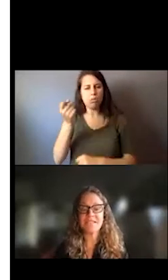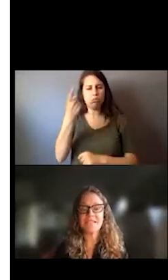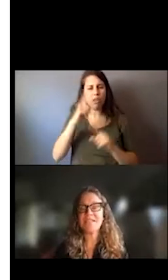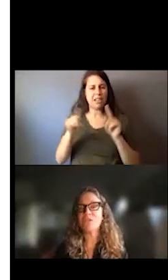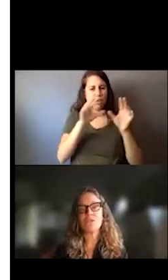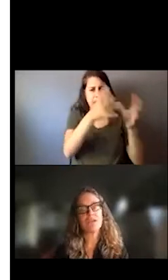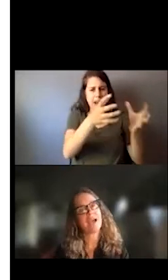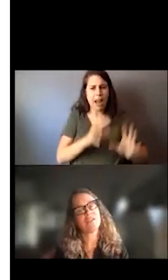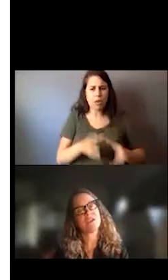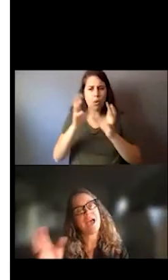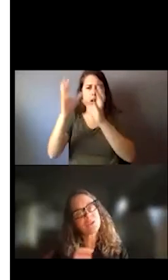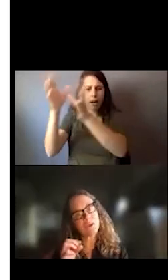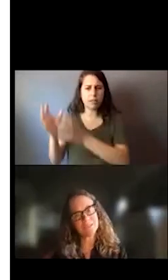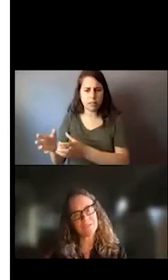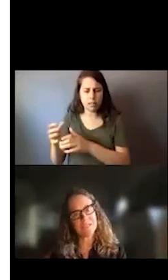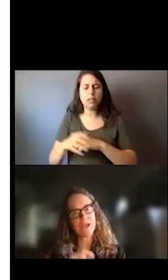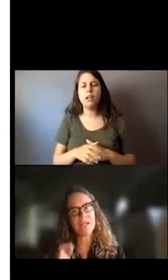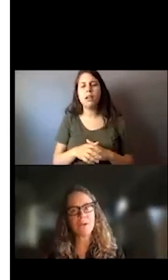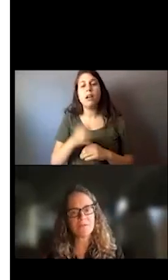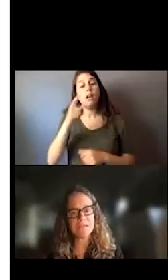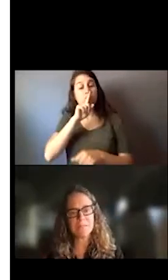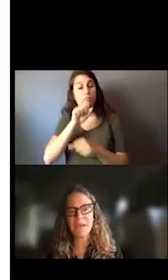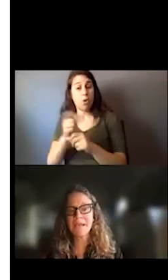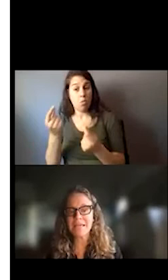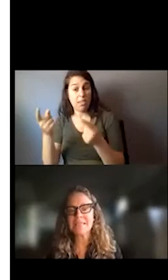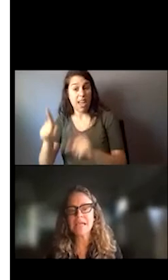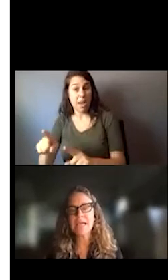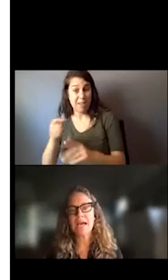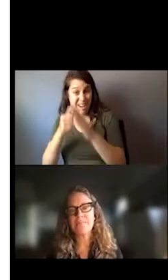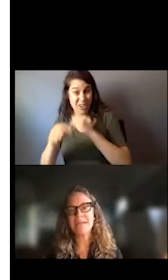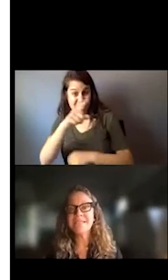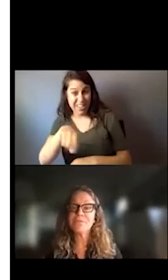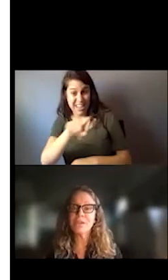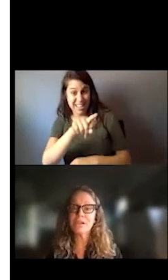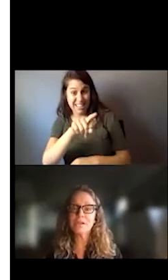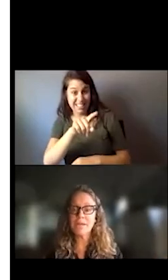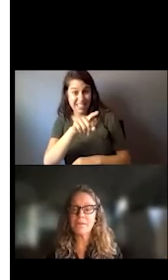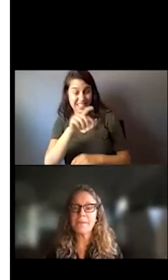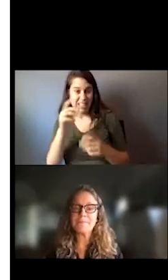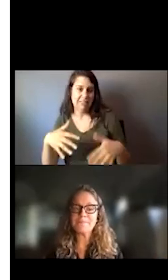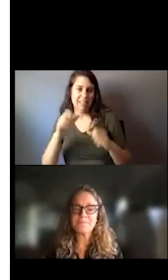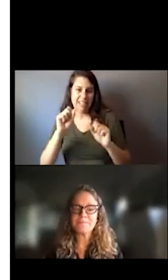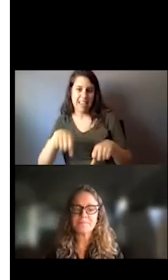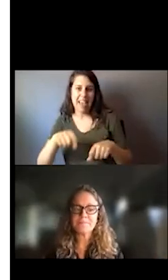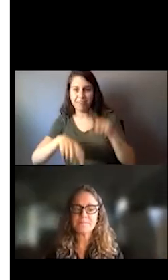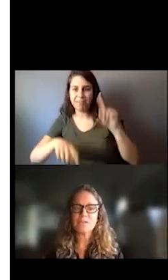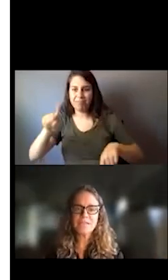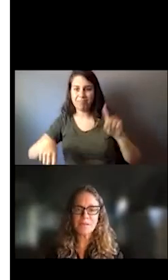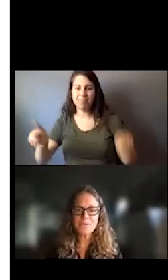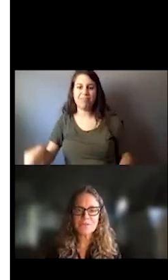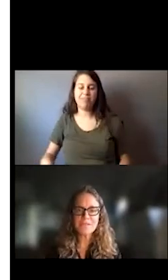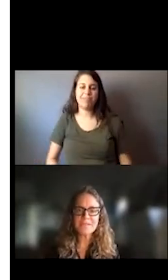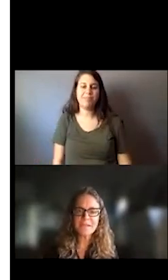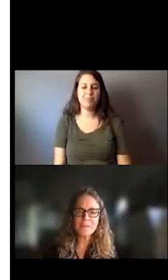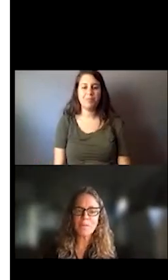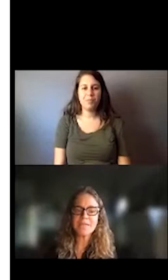of activities, even though the actual activities under any one of these buckets may differ quite a bit. So